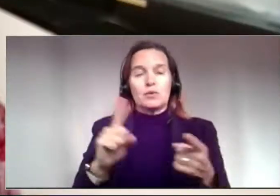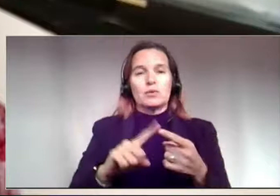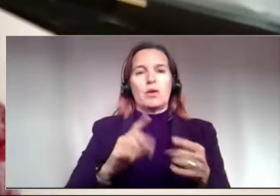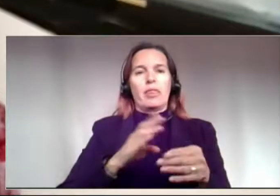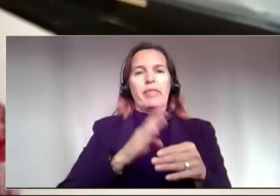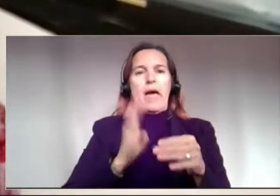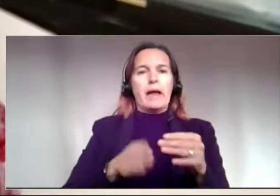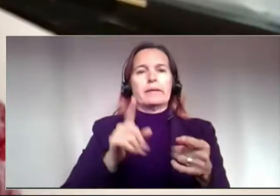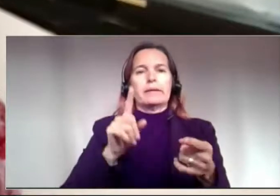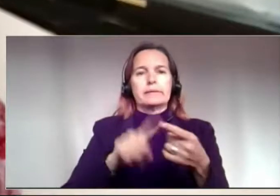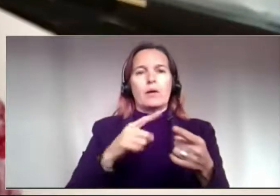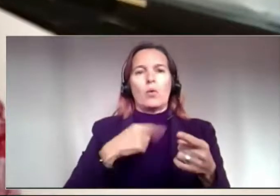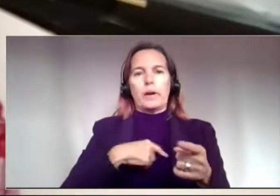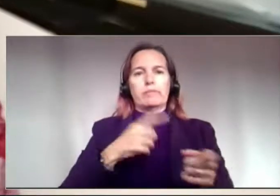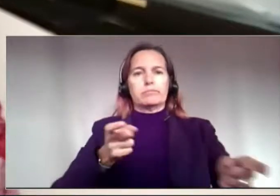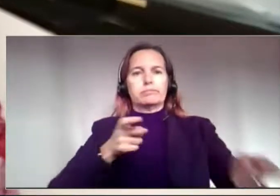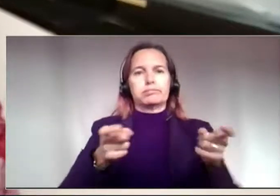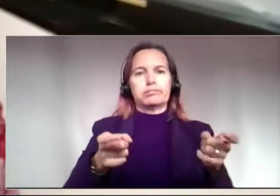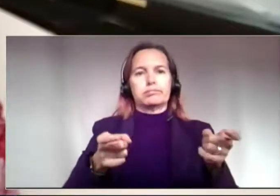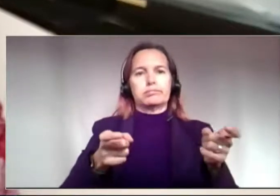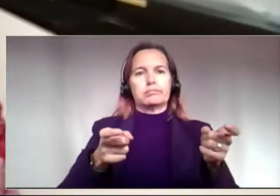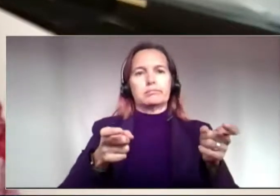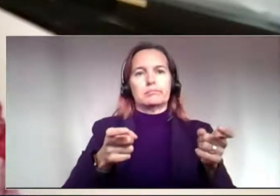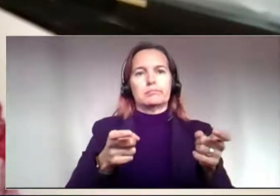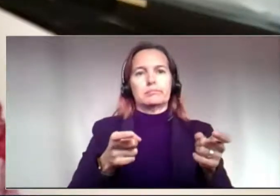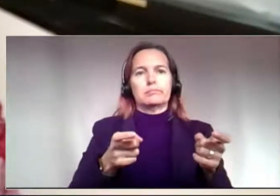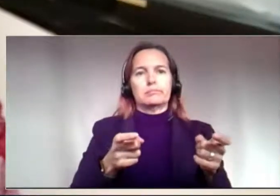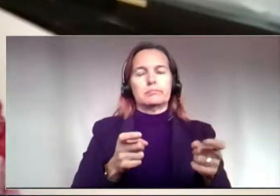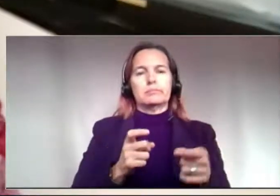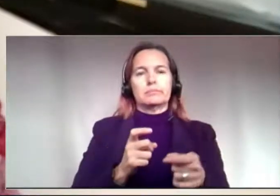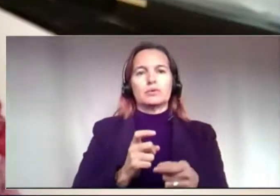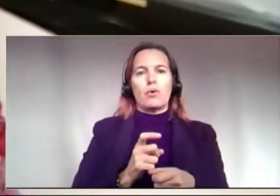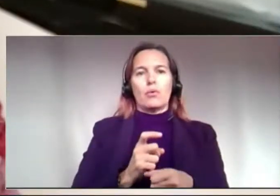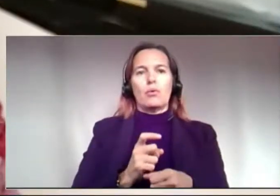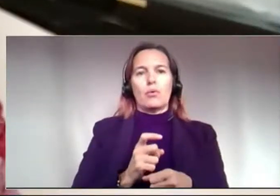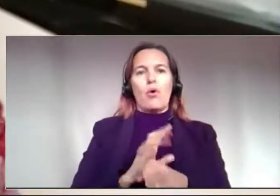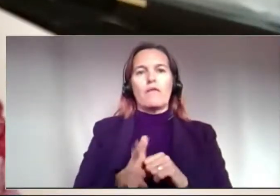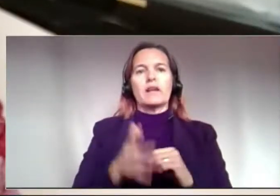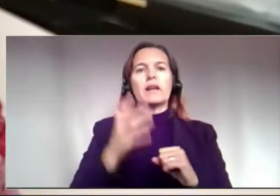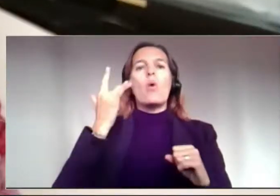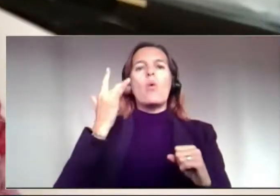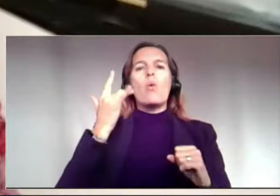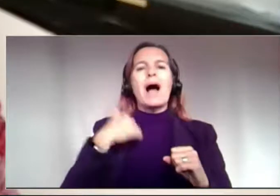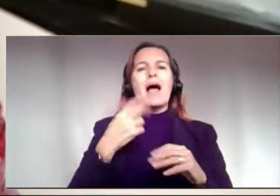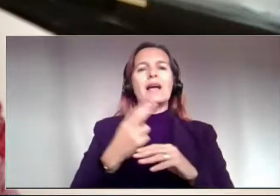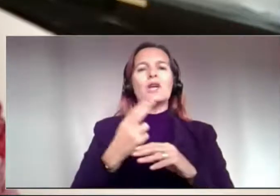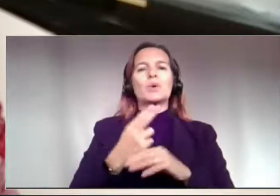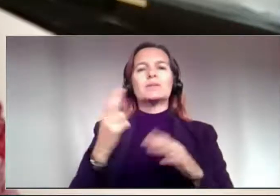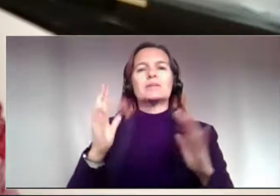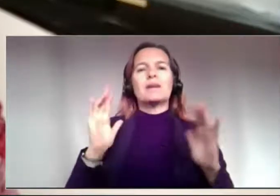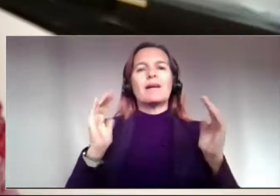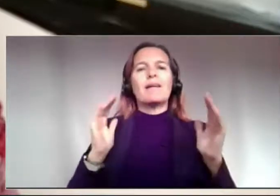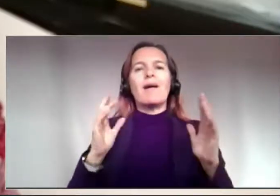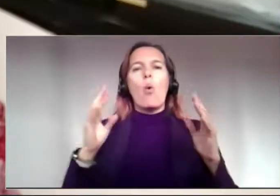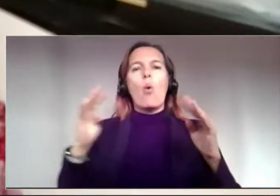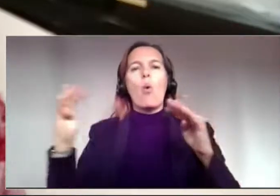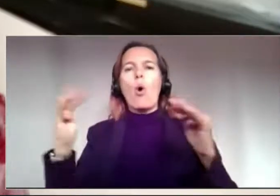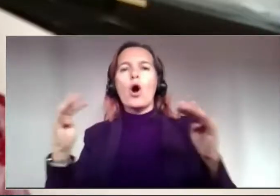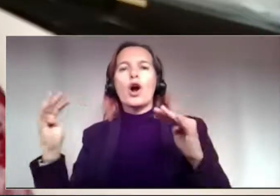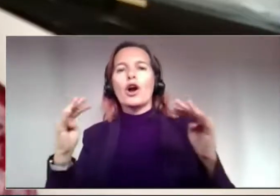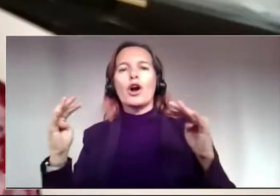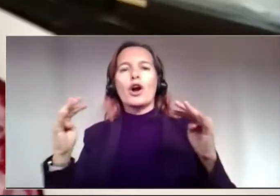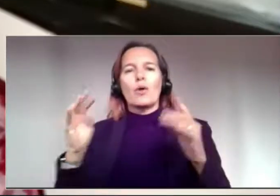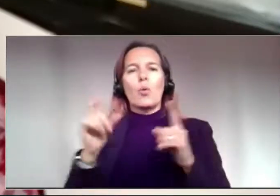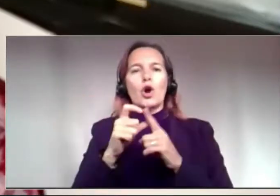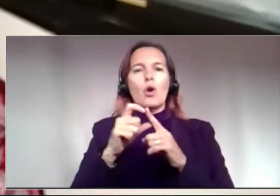under control. The reason I used the analogy to a war, and actually likened it to a war,